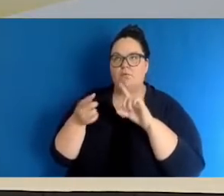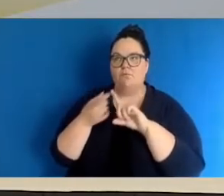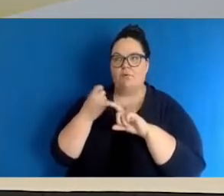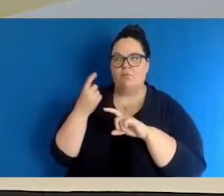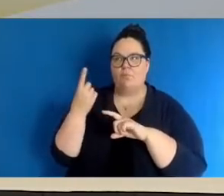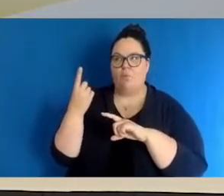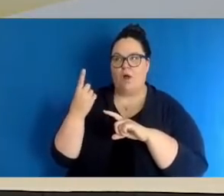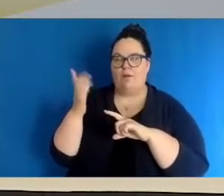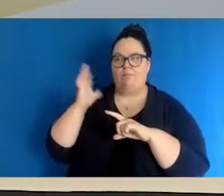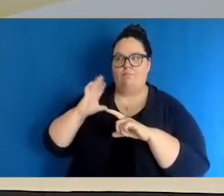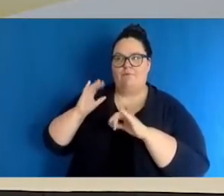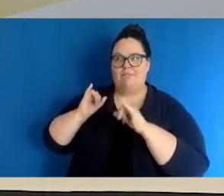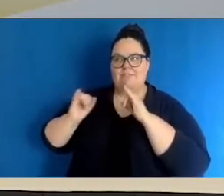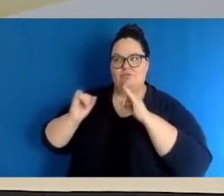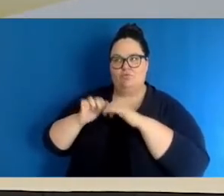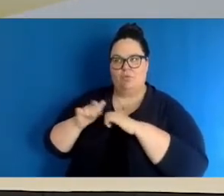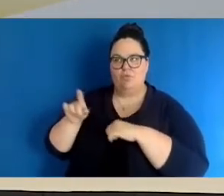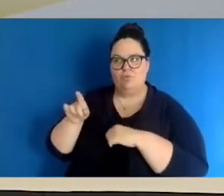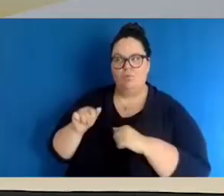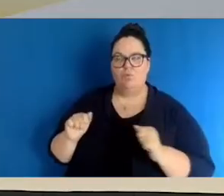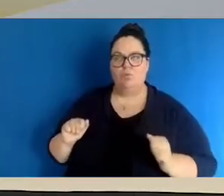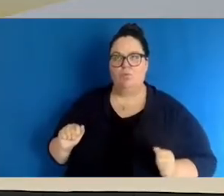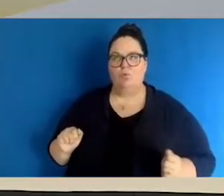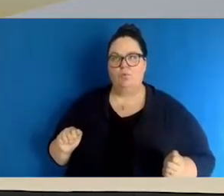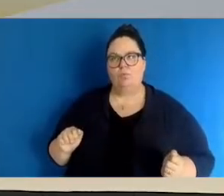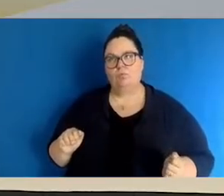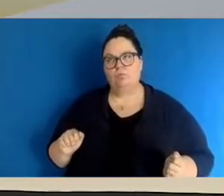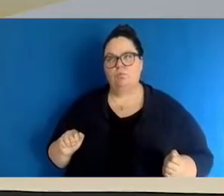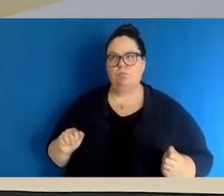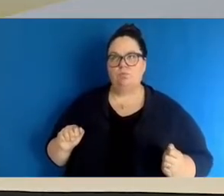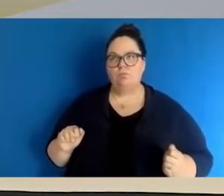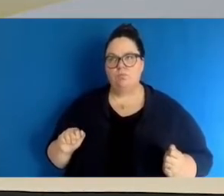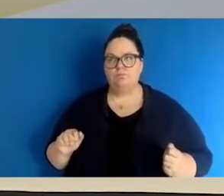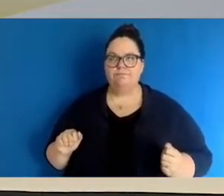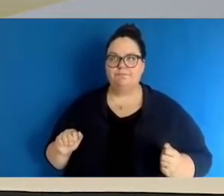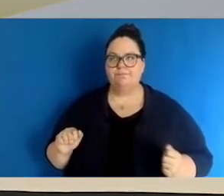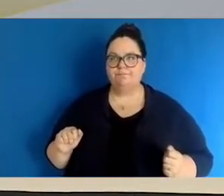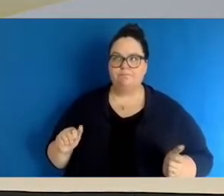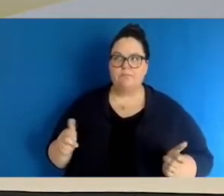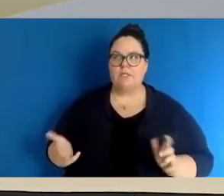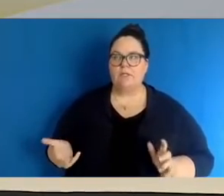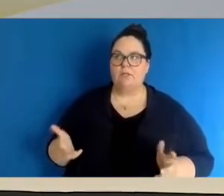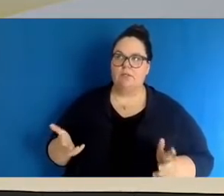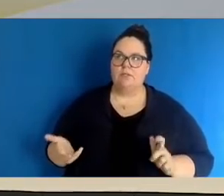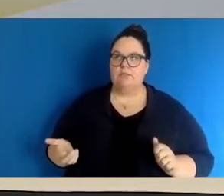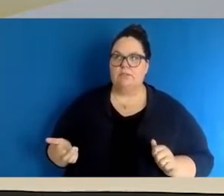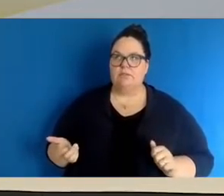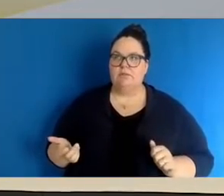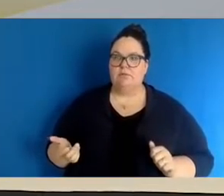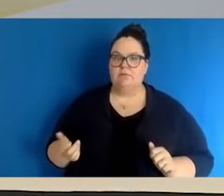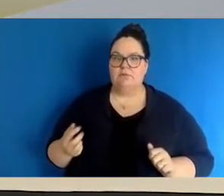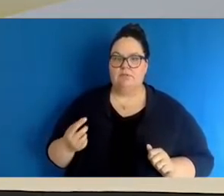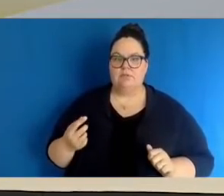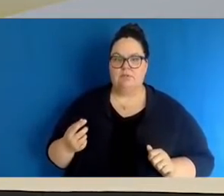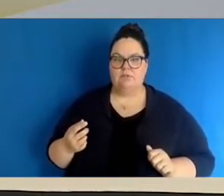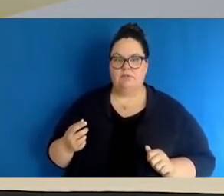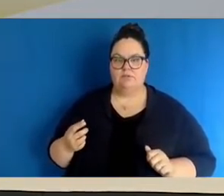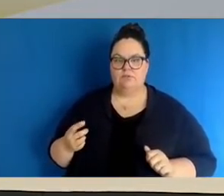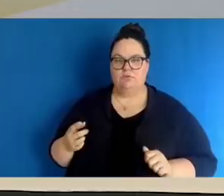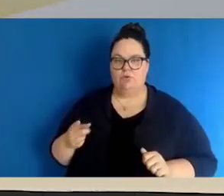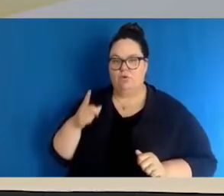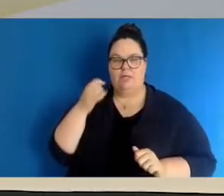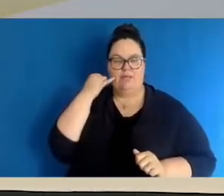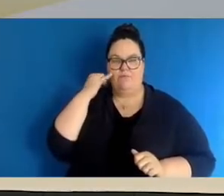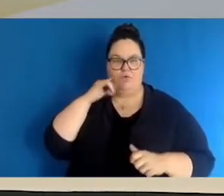previous interviews. I think sometimes. For someone who's not been involved in the process here in